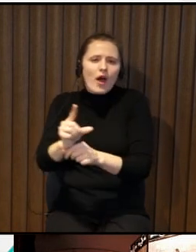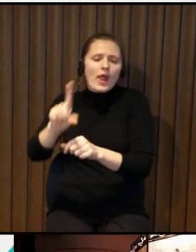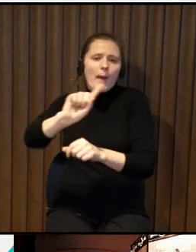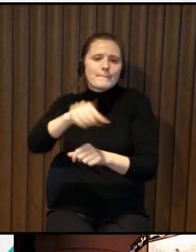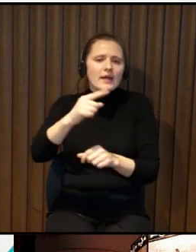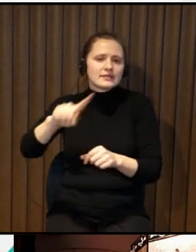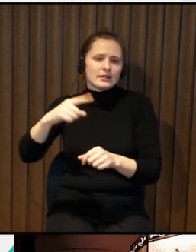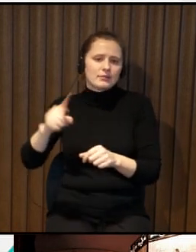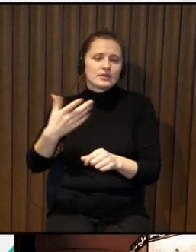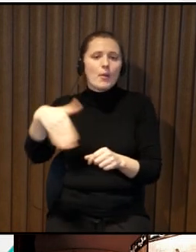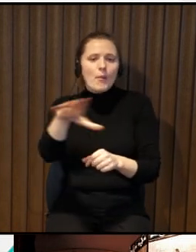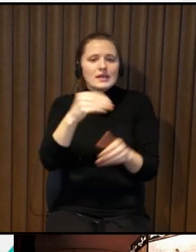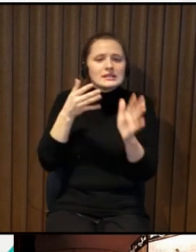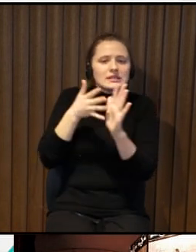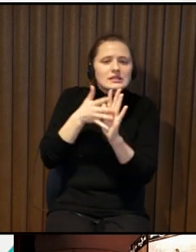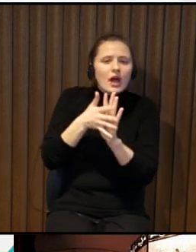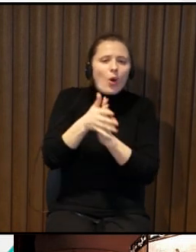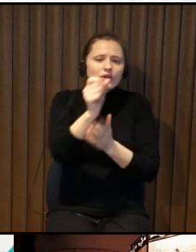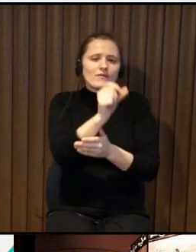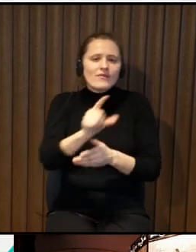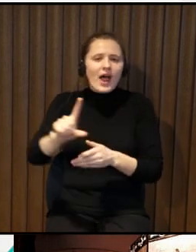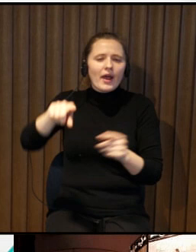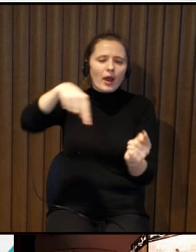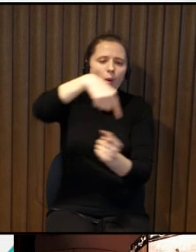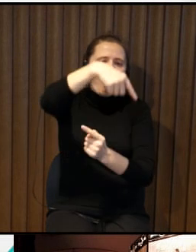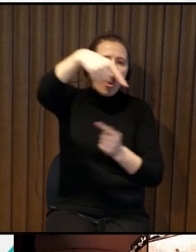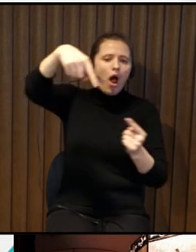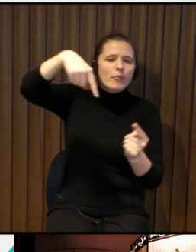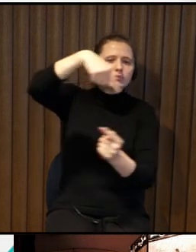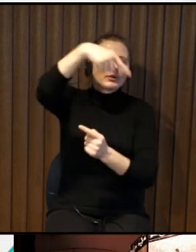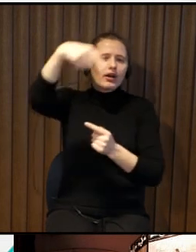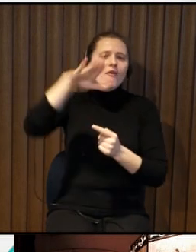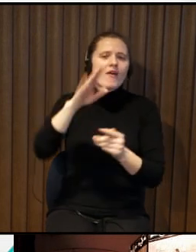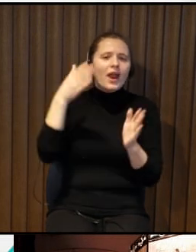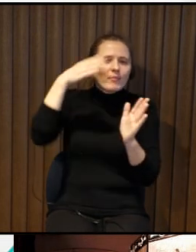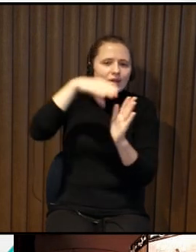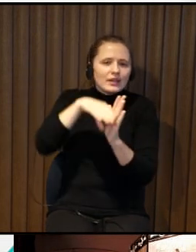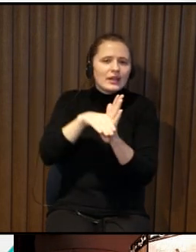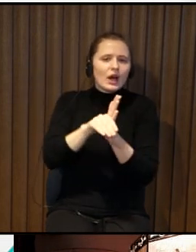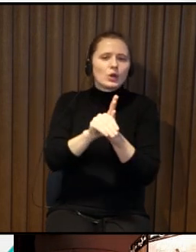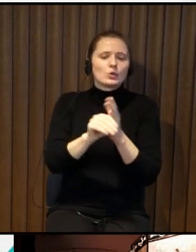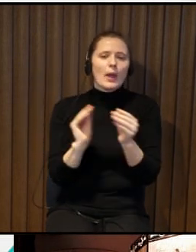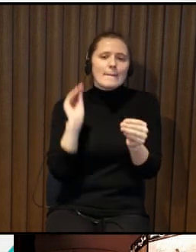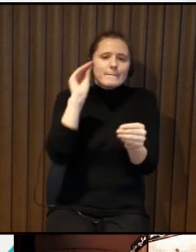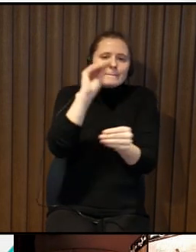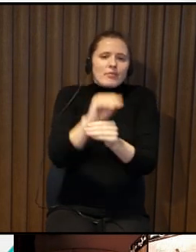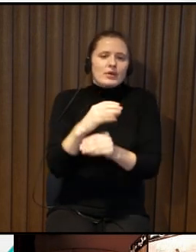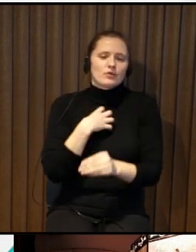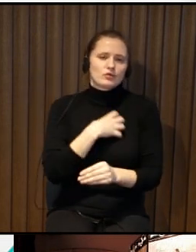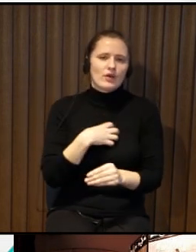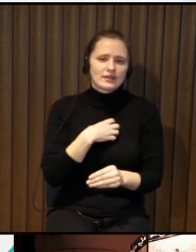stretch our design to encompass more and more needs. And at each iteration, we ask, who are we still